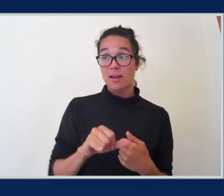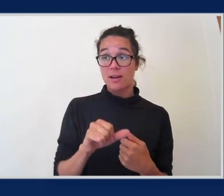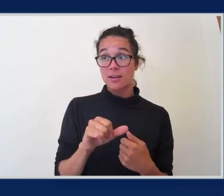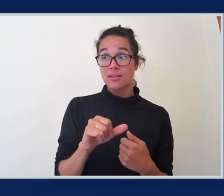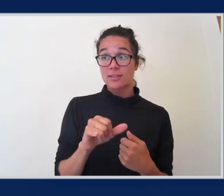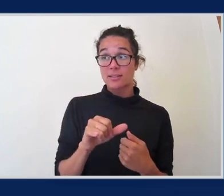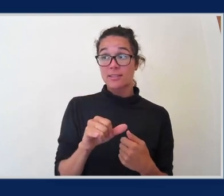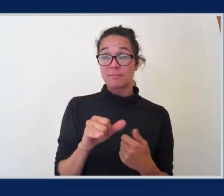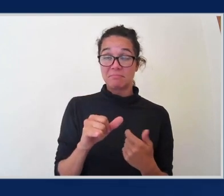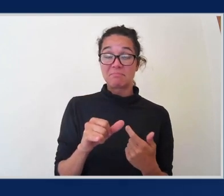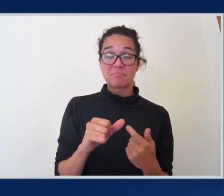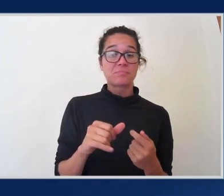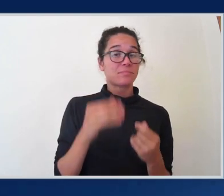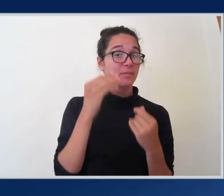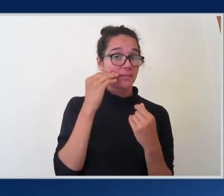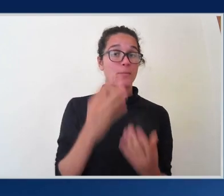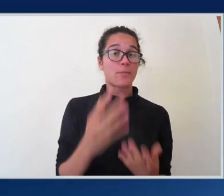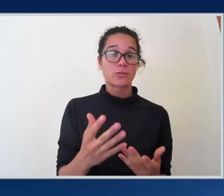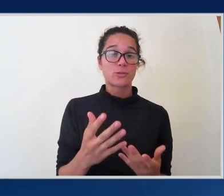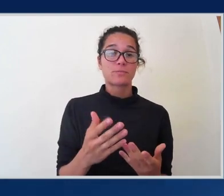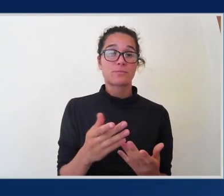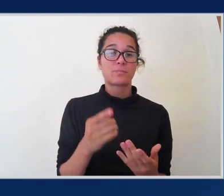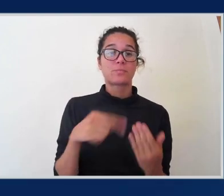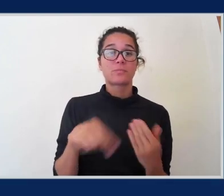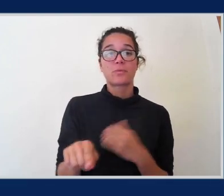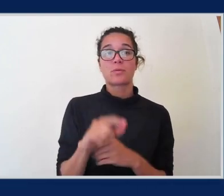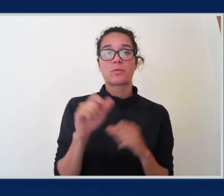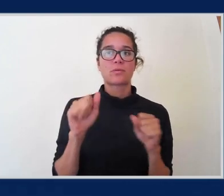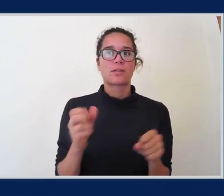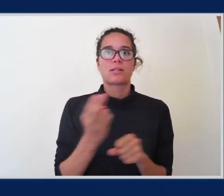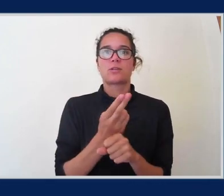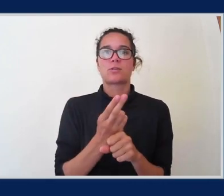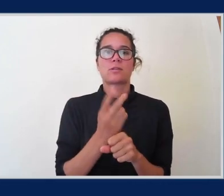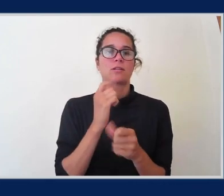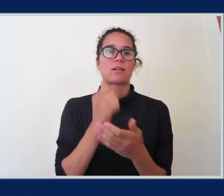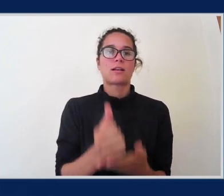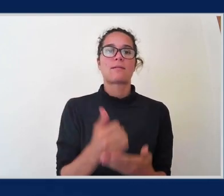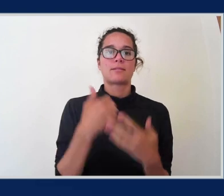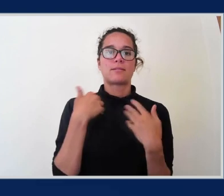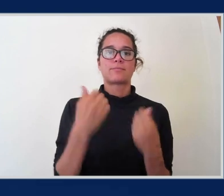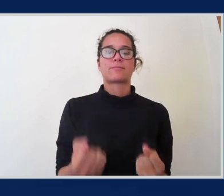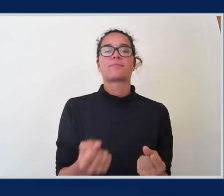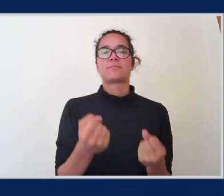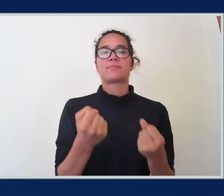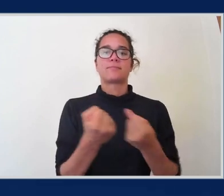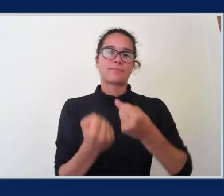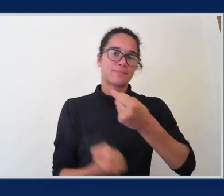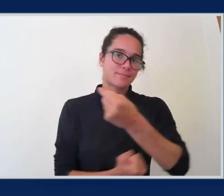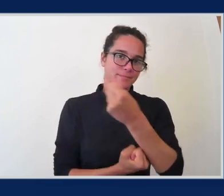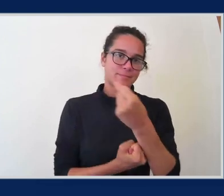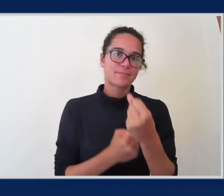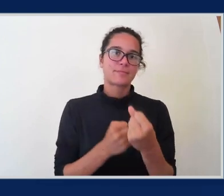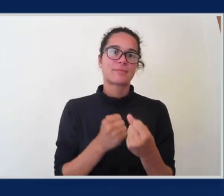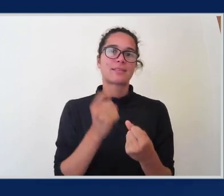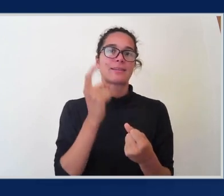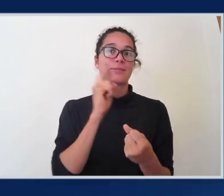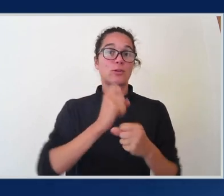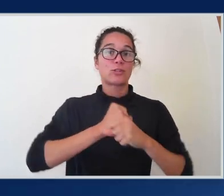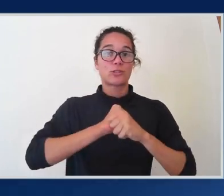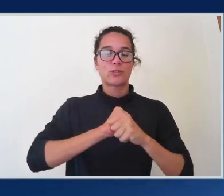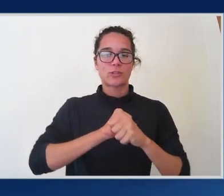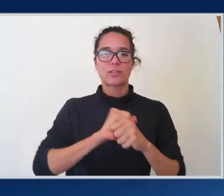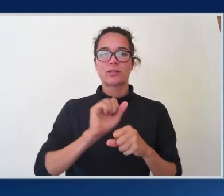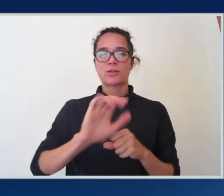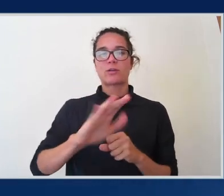is information that you can use to help strengthen the backbone of security of your